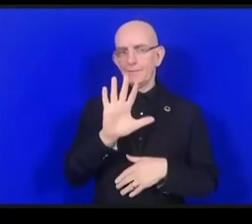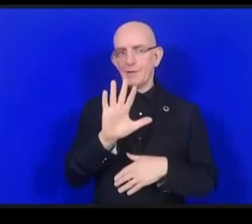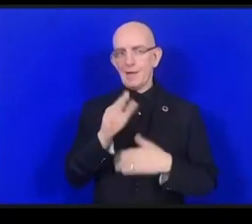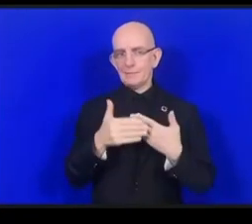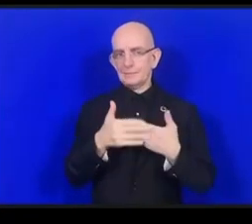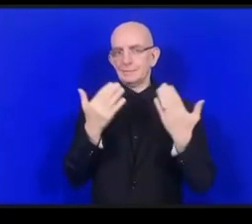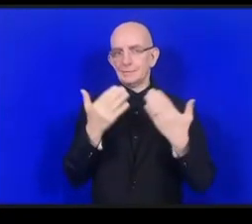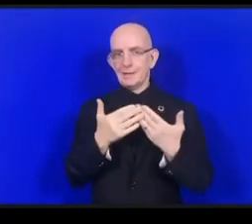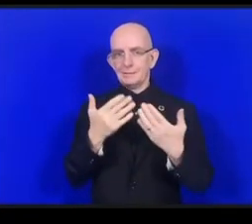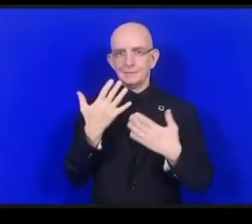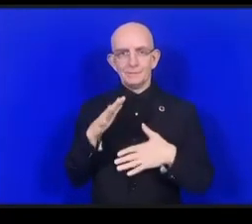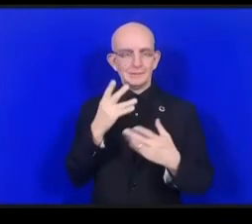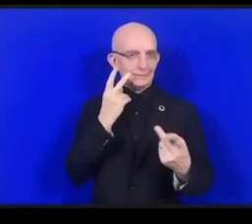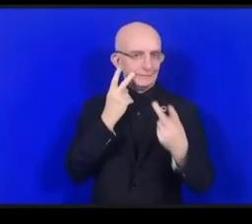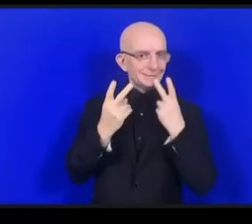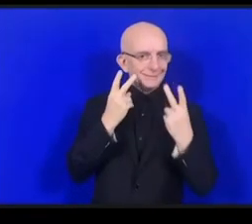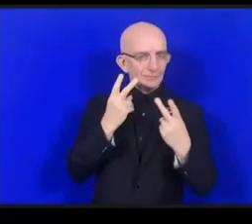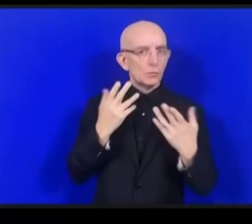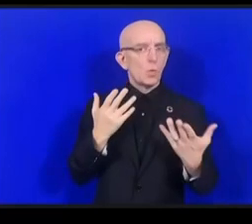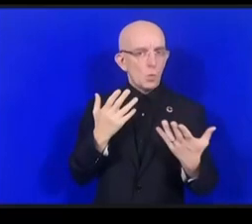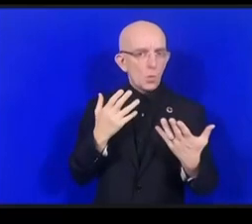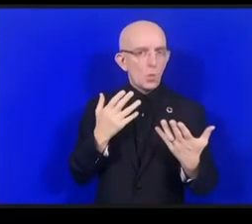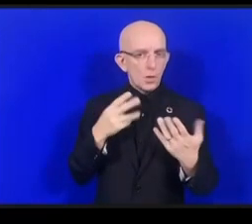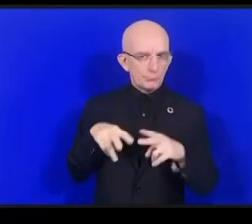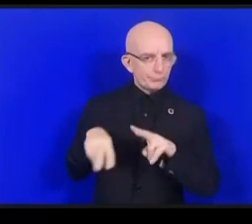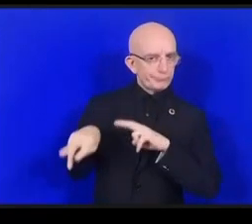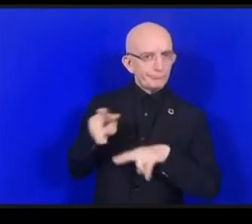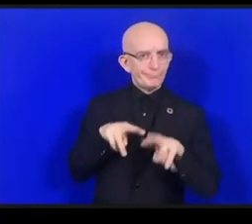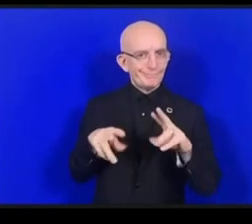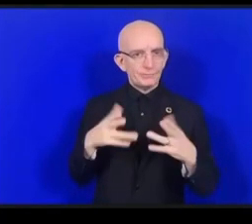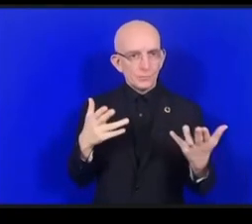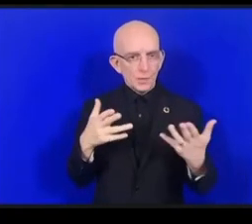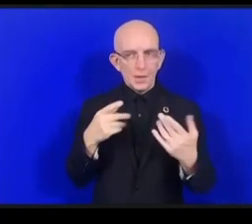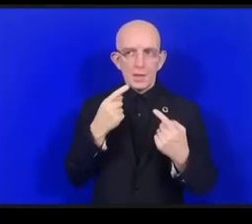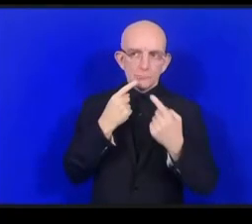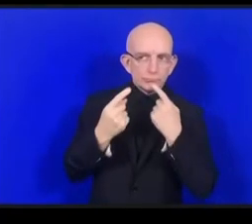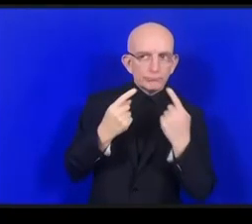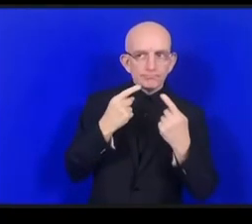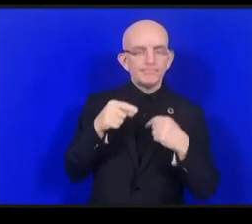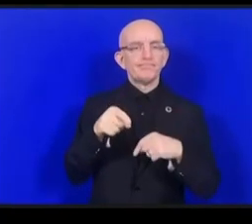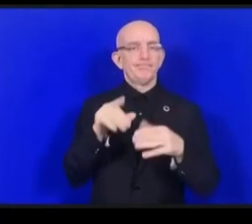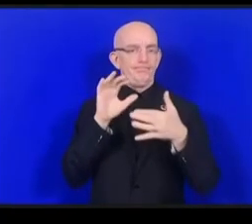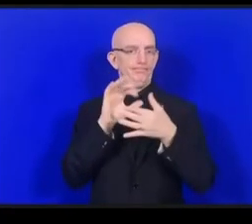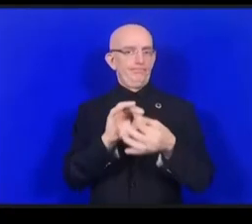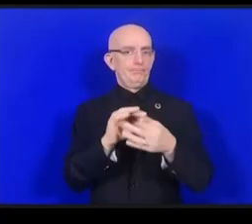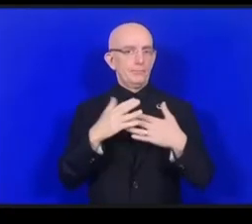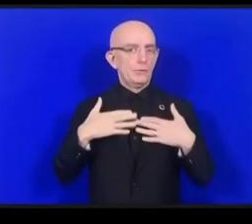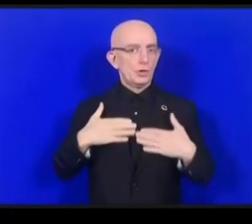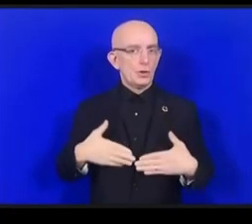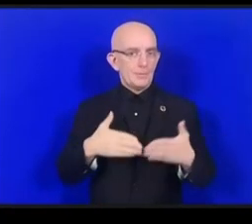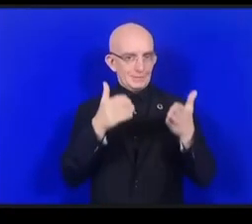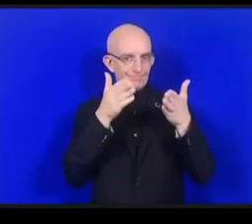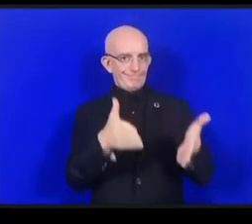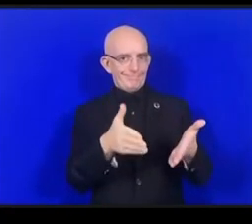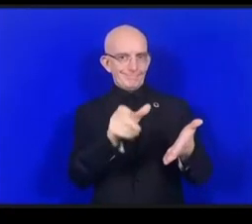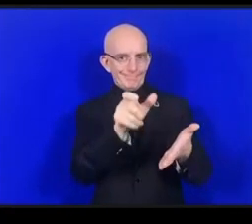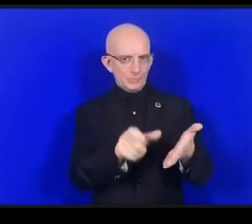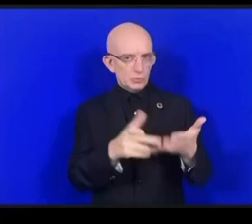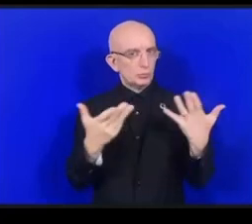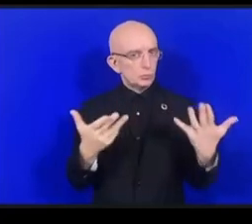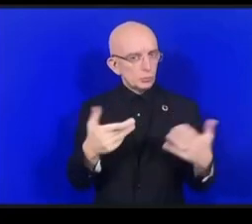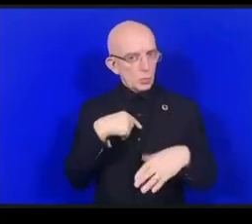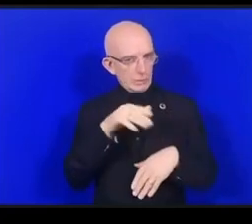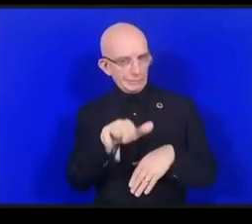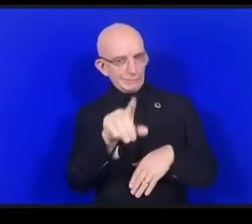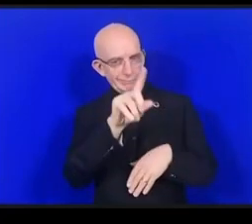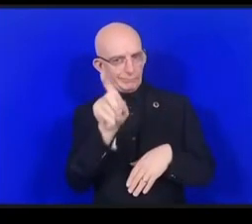what does it mean to you and to the Dynamic Coalition of Internet of Things? And what steps does the Dynamic Coalition take to ensure